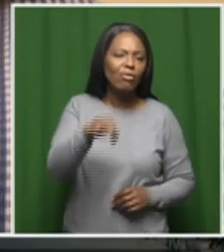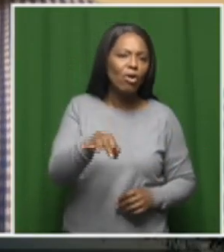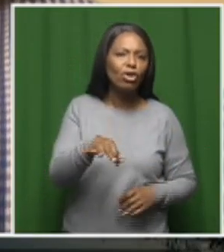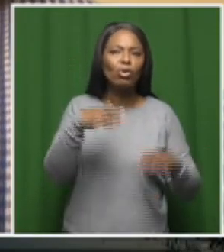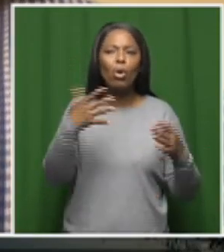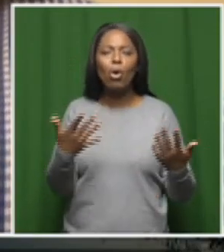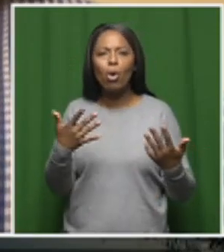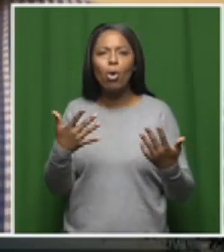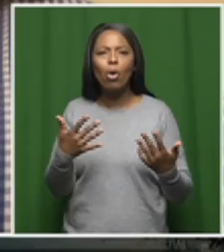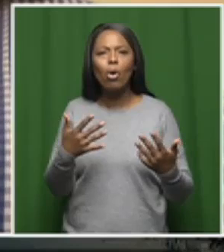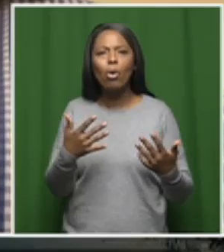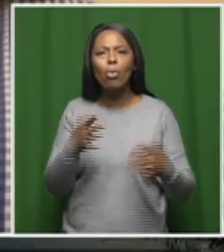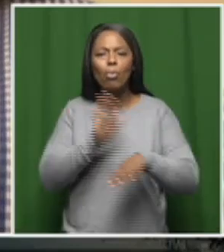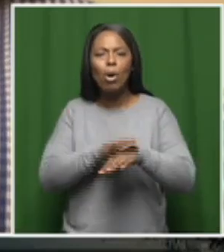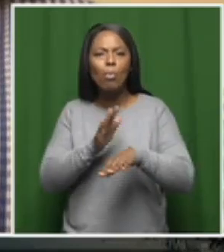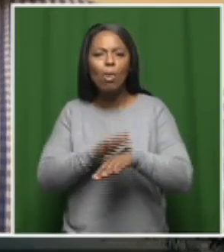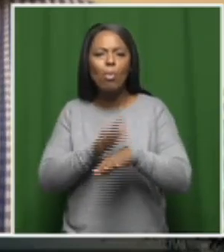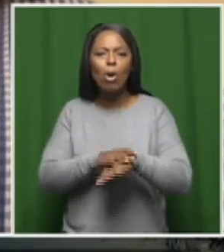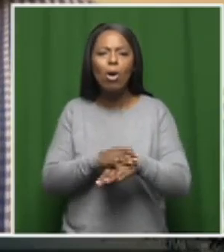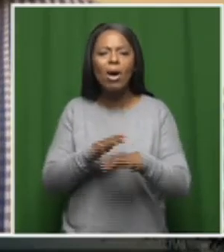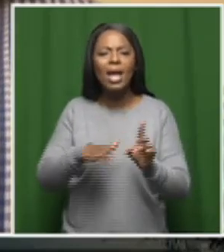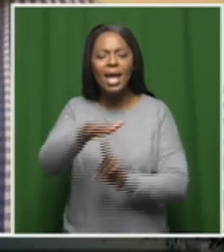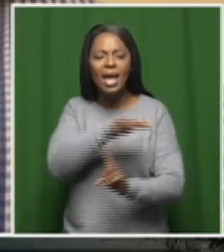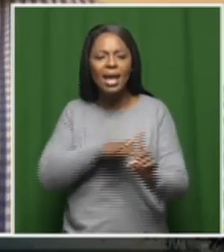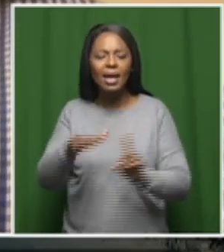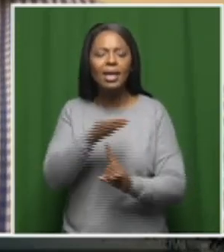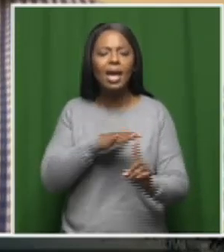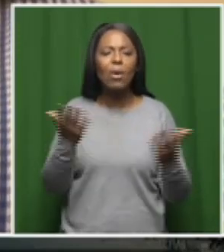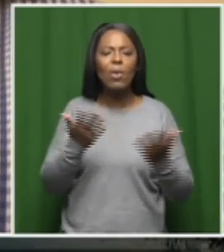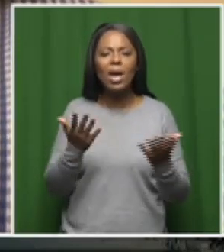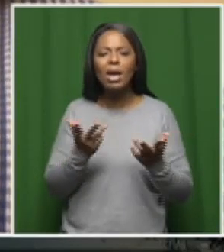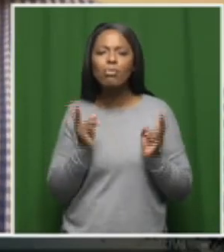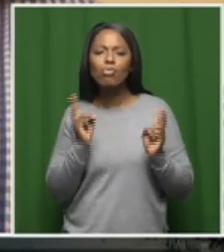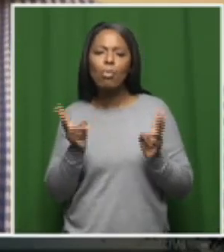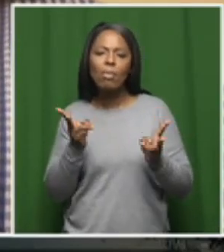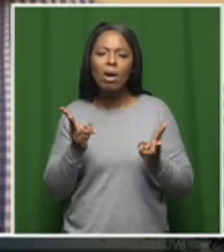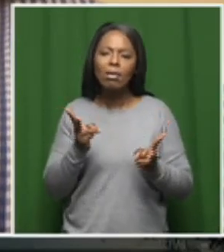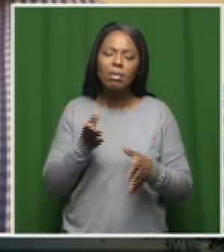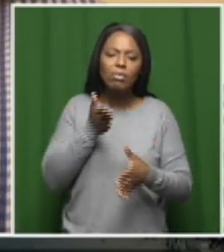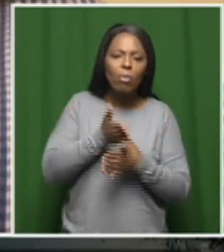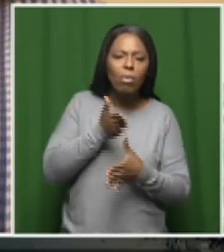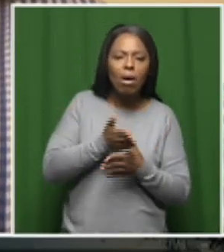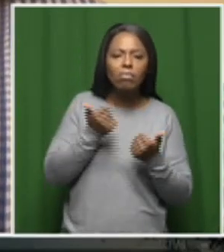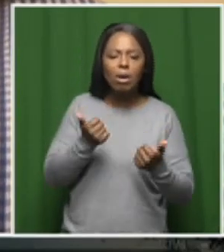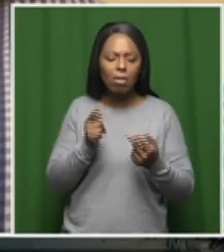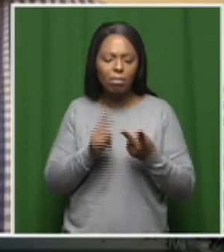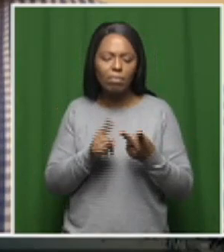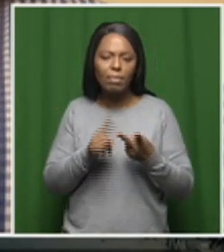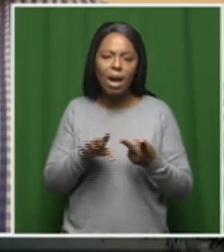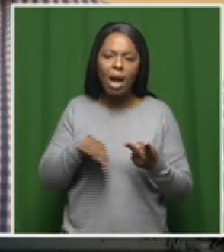more wealthy, affluent areas and people that actually can afford to pay?